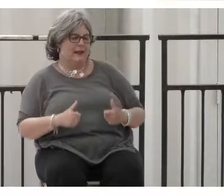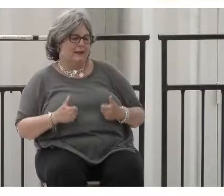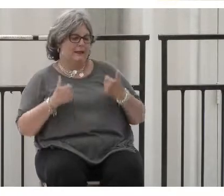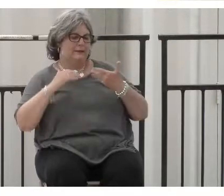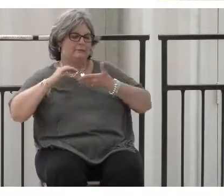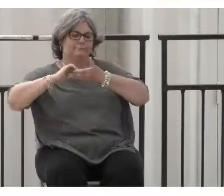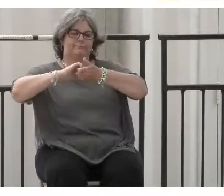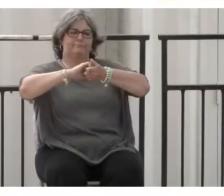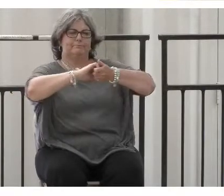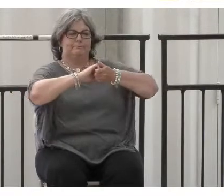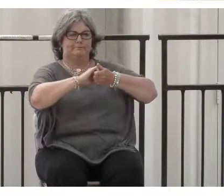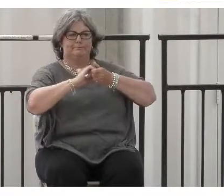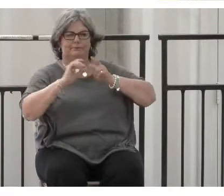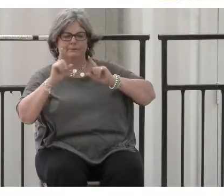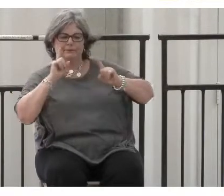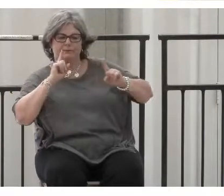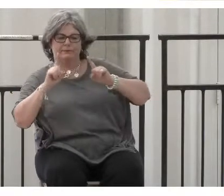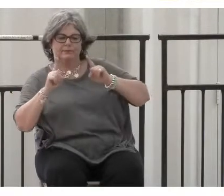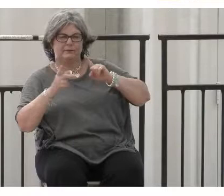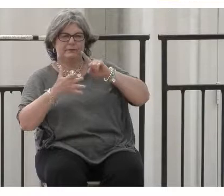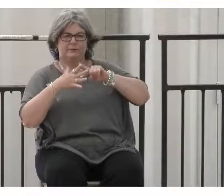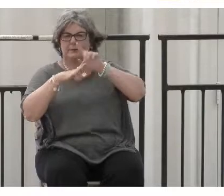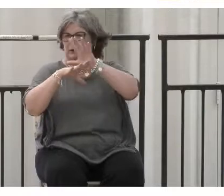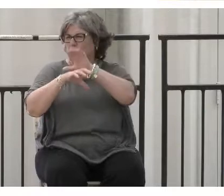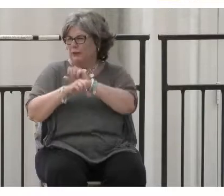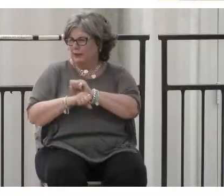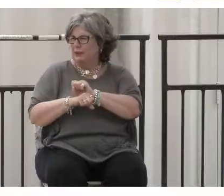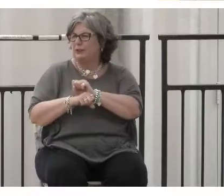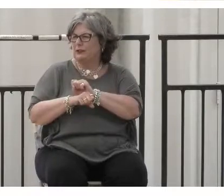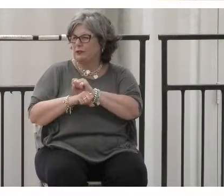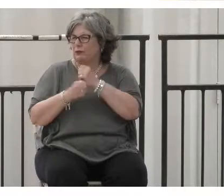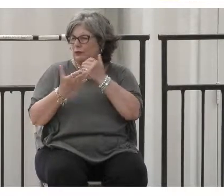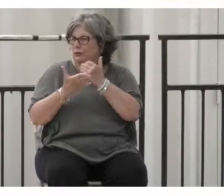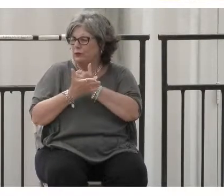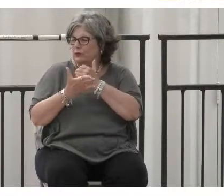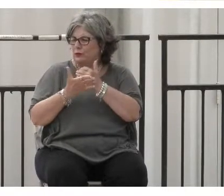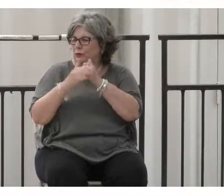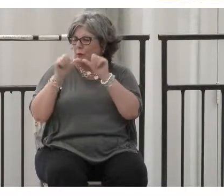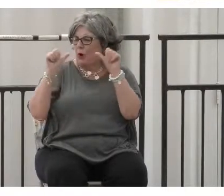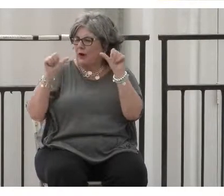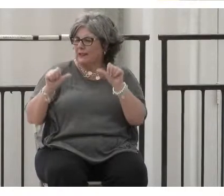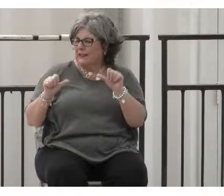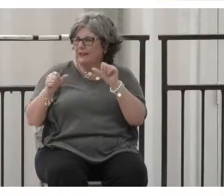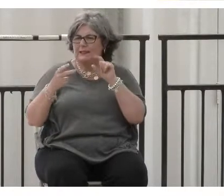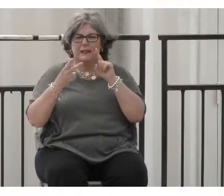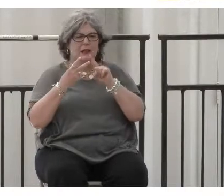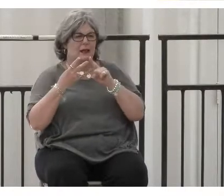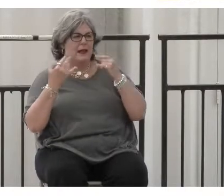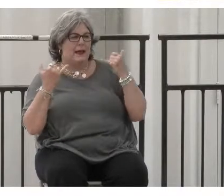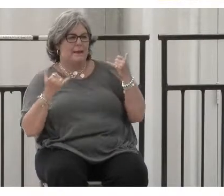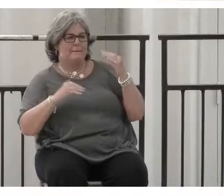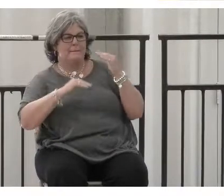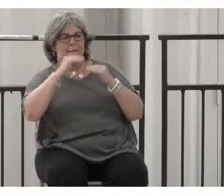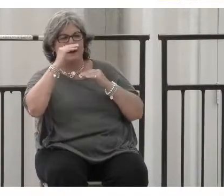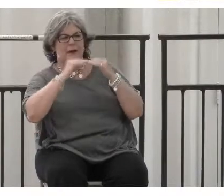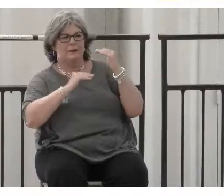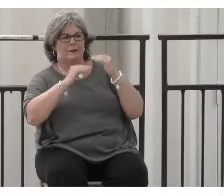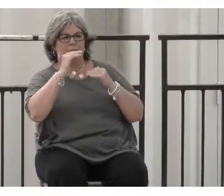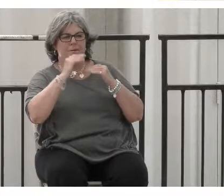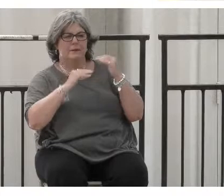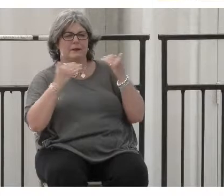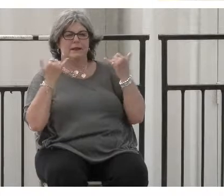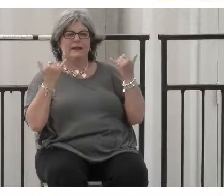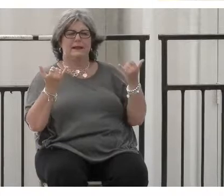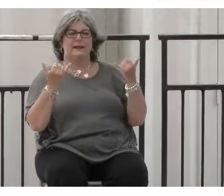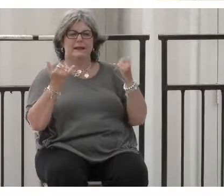together? This conversation will explore traditional renewable architecture as well as modern built heritage, and